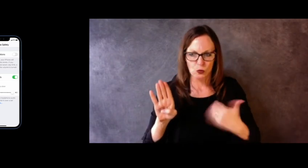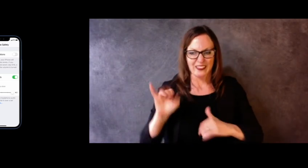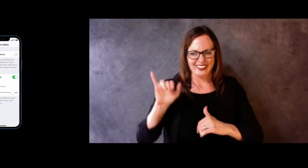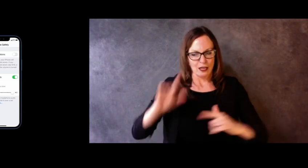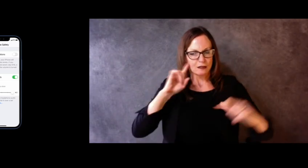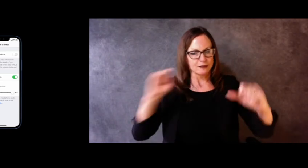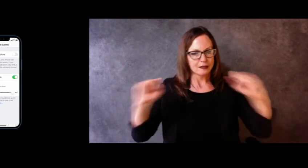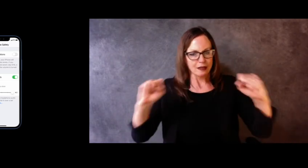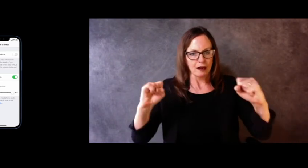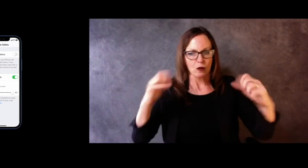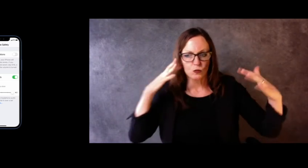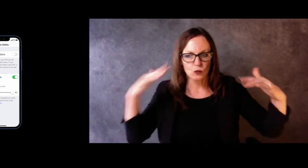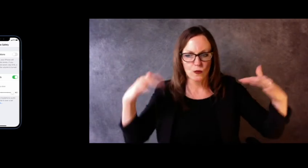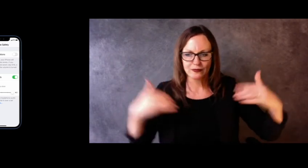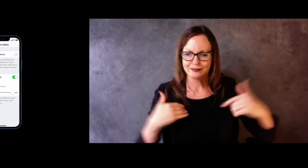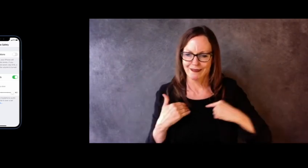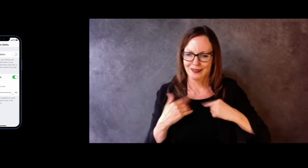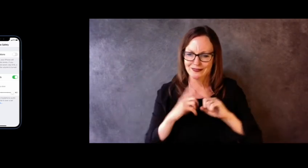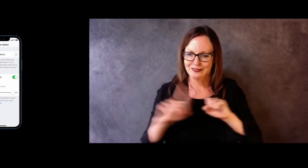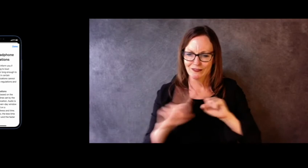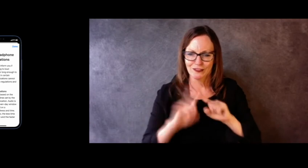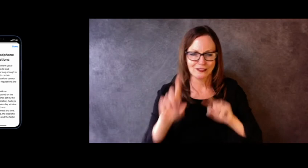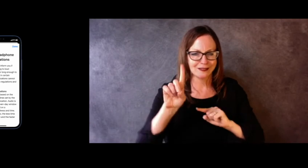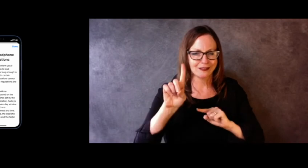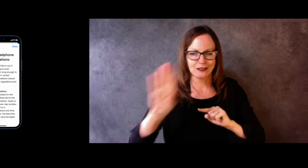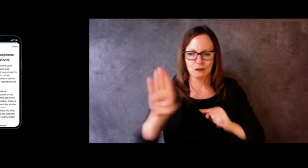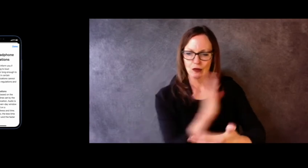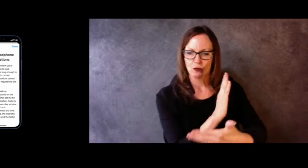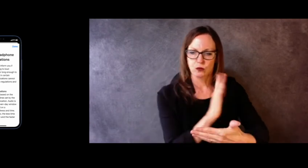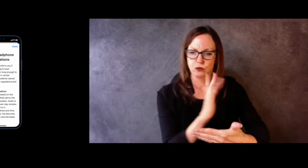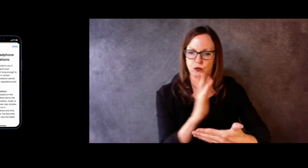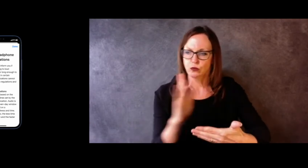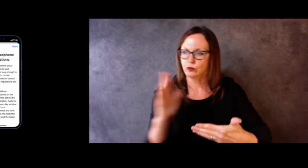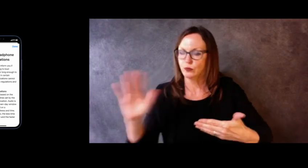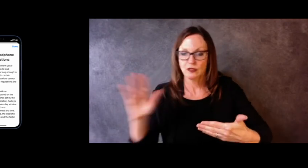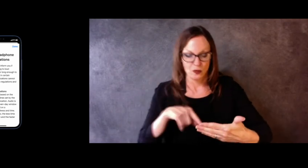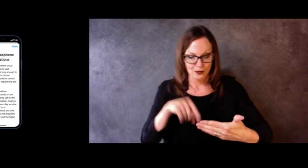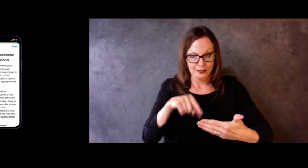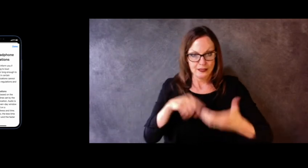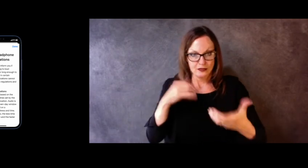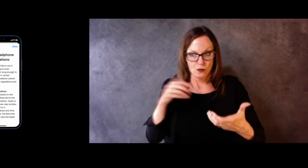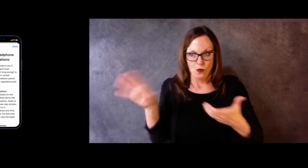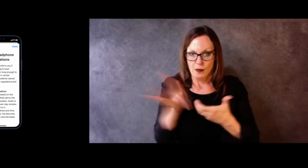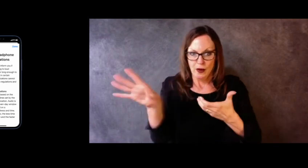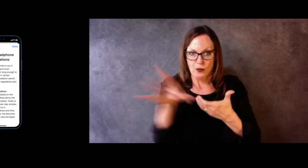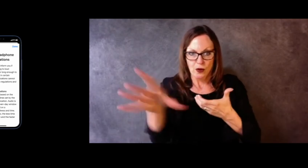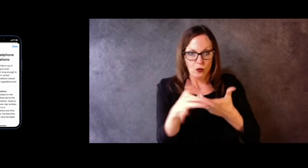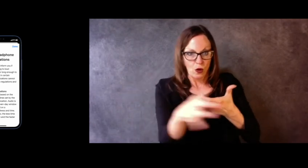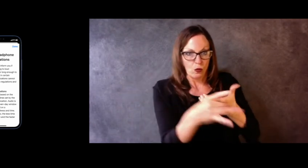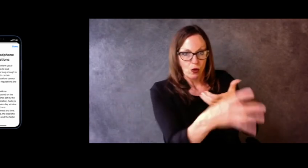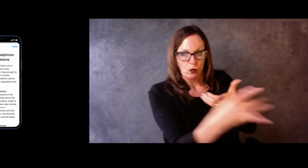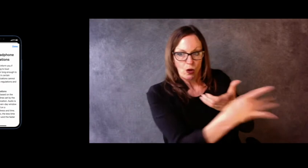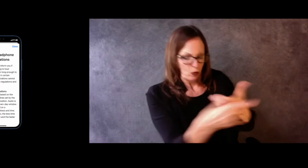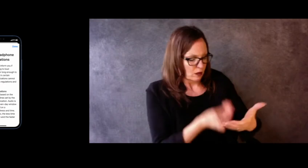can select to have headphone notifications to be turned on. This will let you know if you've gone past safe exposure limits based on